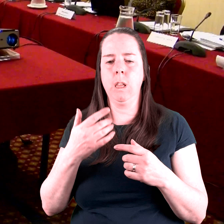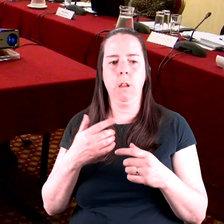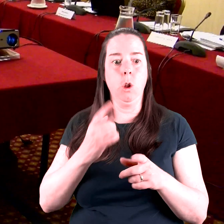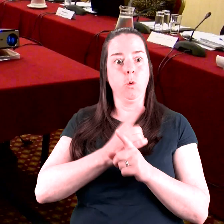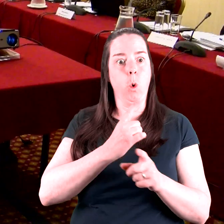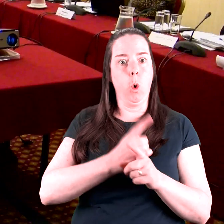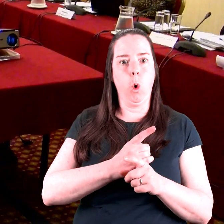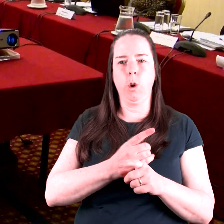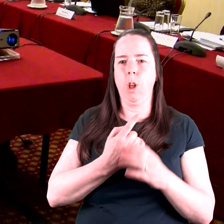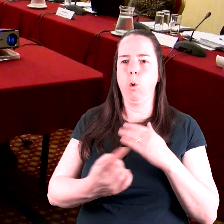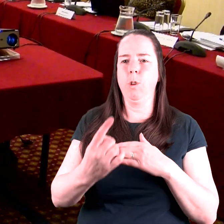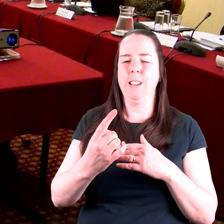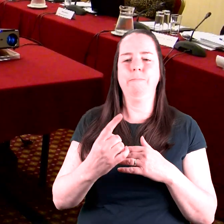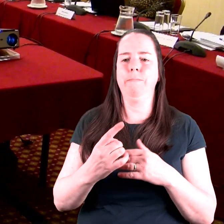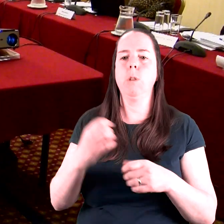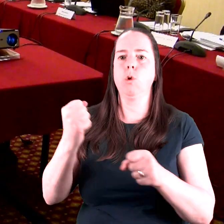do.